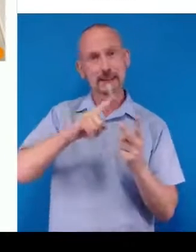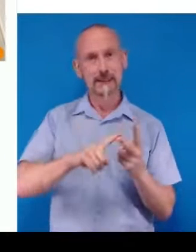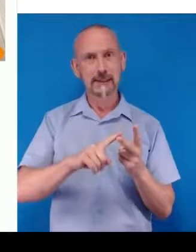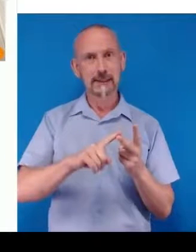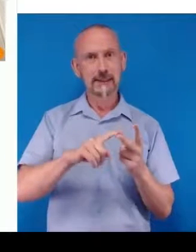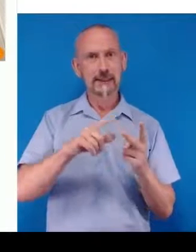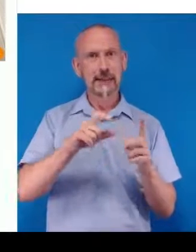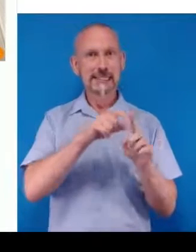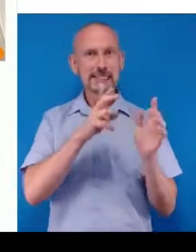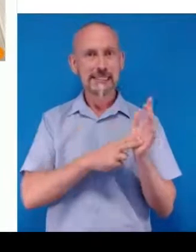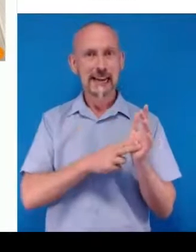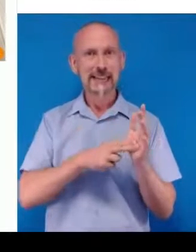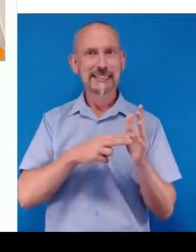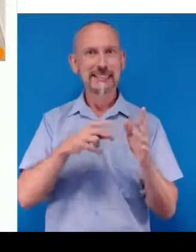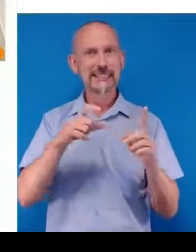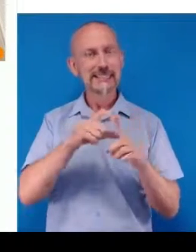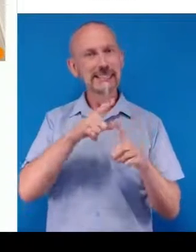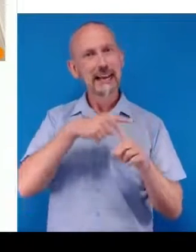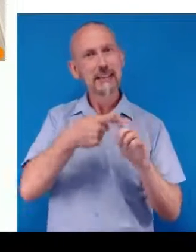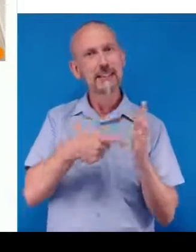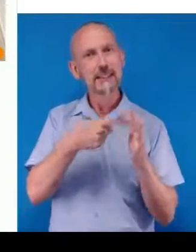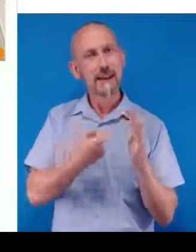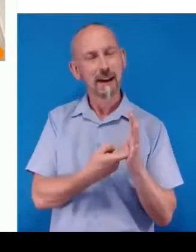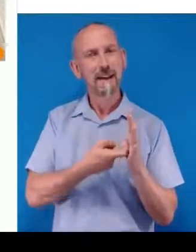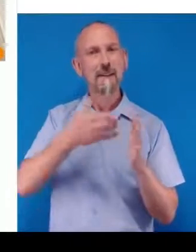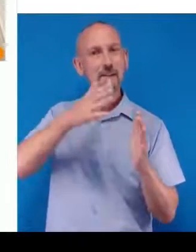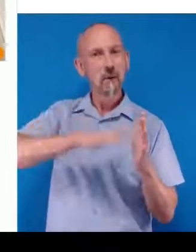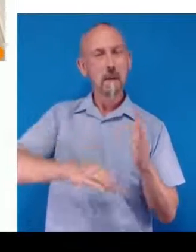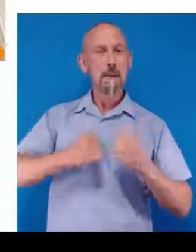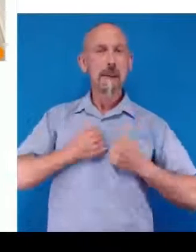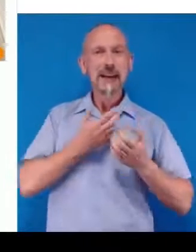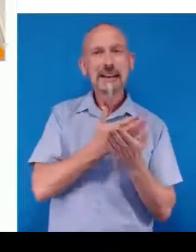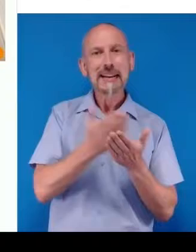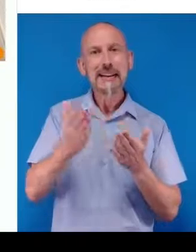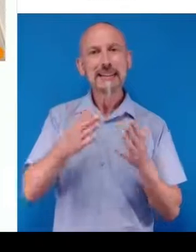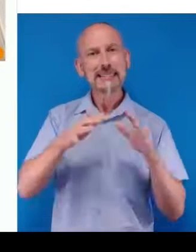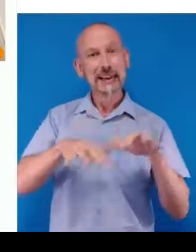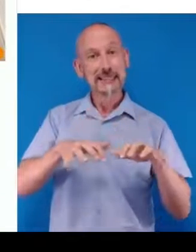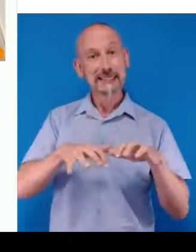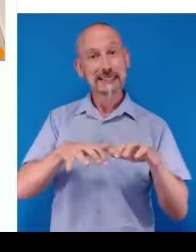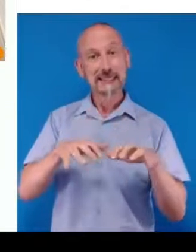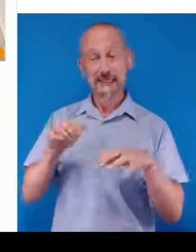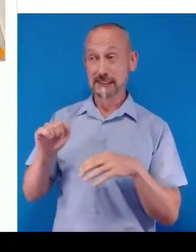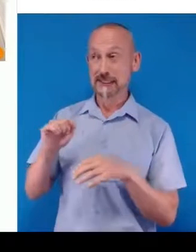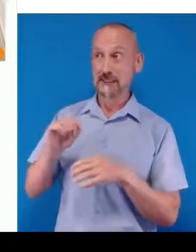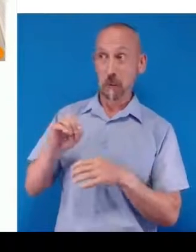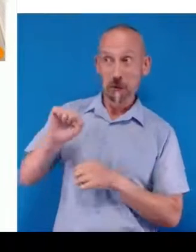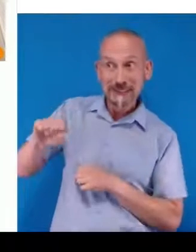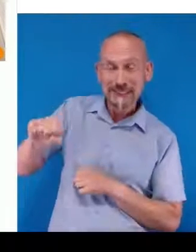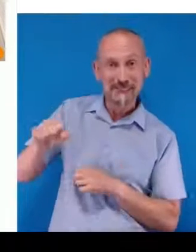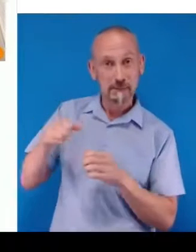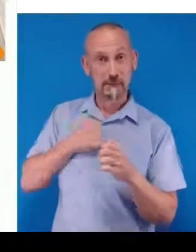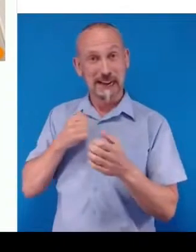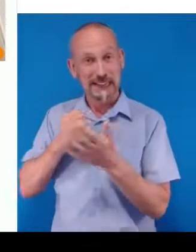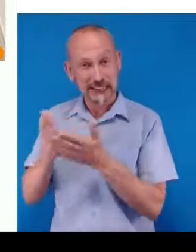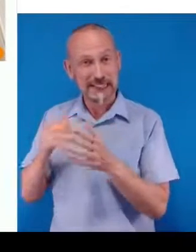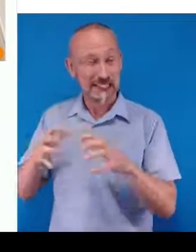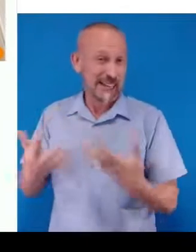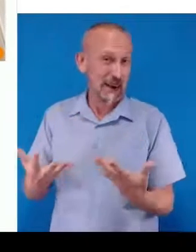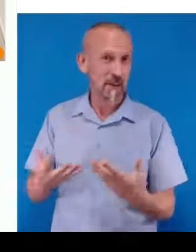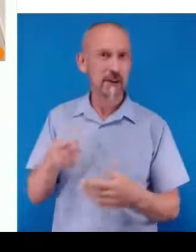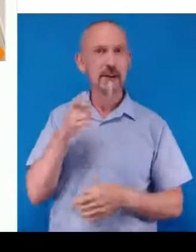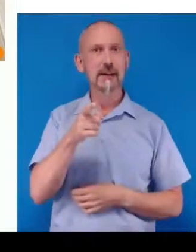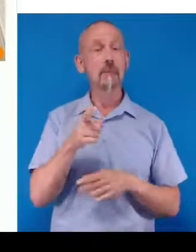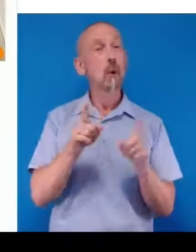MyClearText now. Yeah, also part of MyClearText, who has also over the years supported us with lots of live